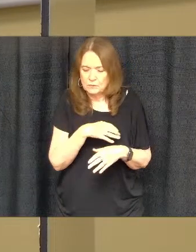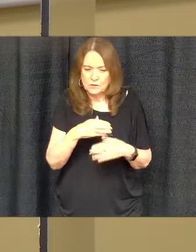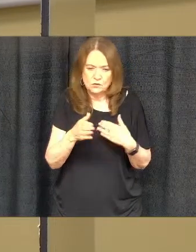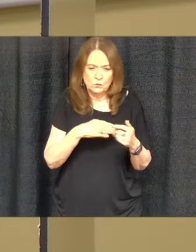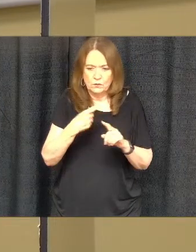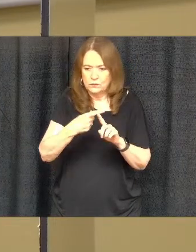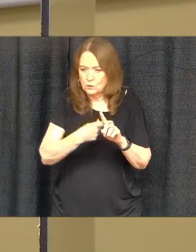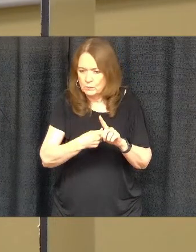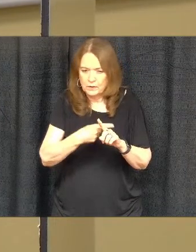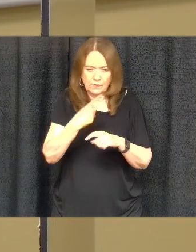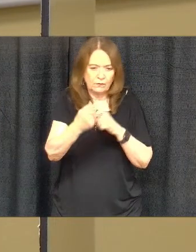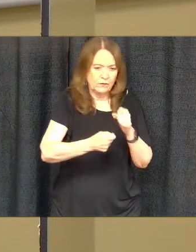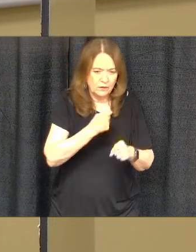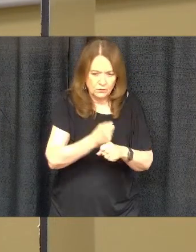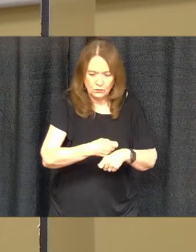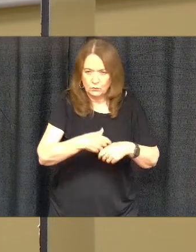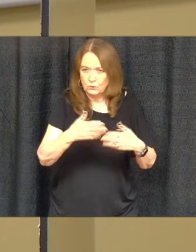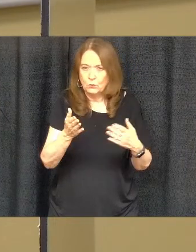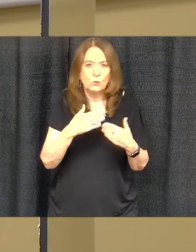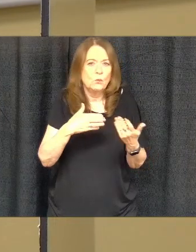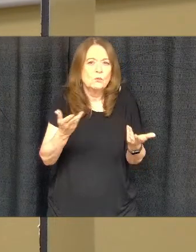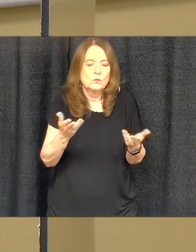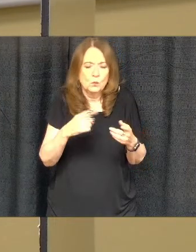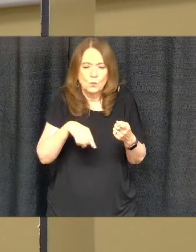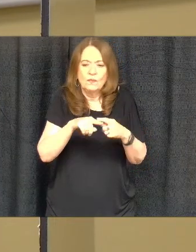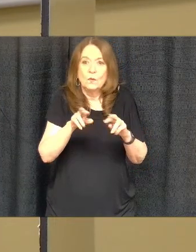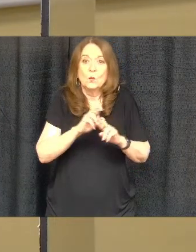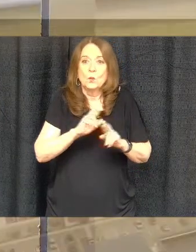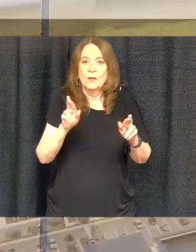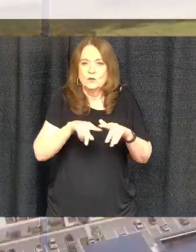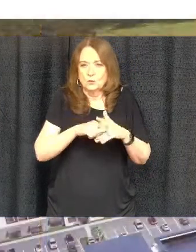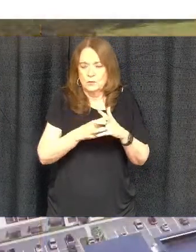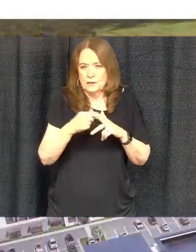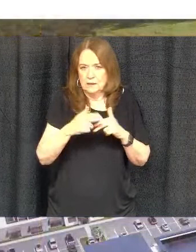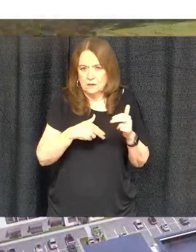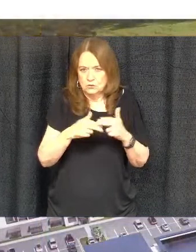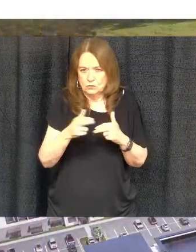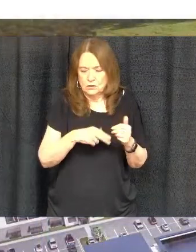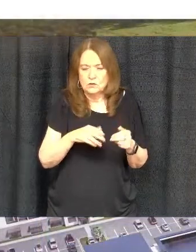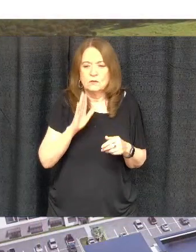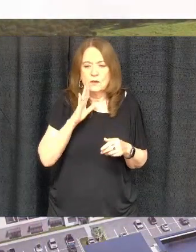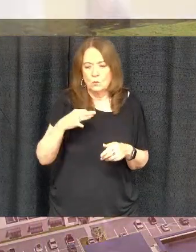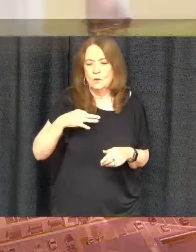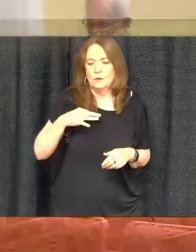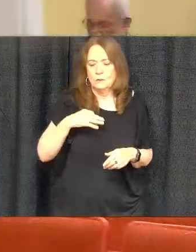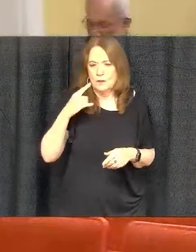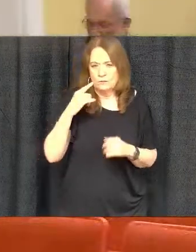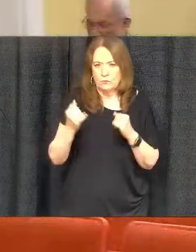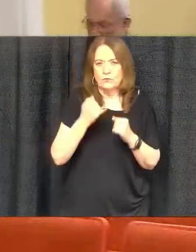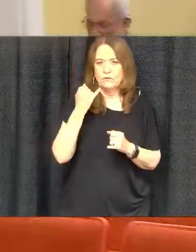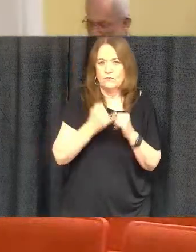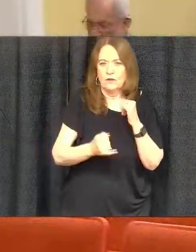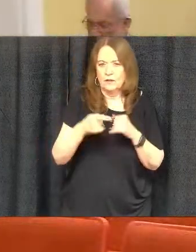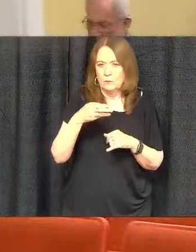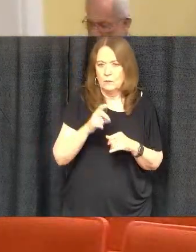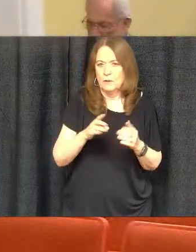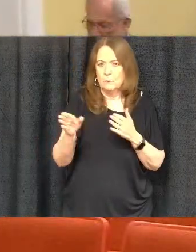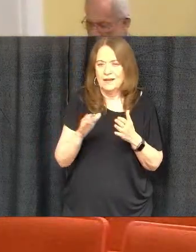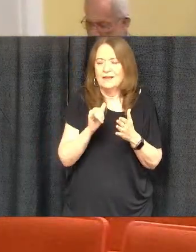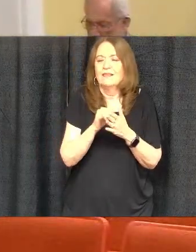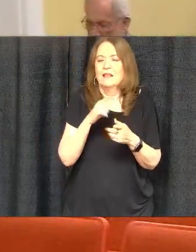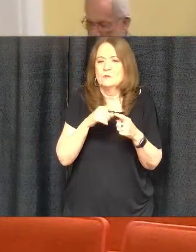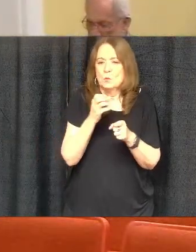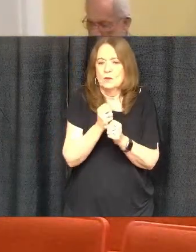month from now, a year from now. Mm-hmm. At some point when they're ready to begin construction, they'll apply for the final PUD plan. And that's where we'll get the